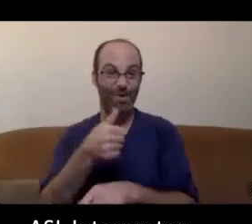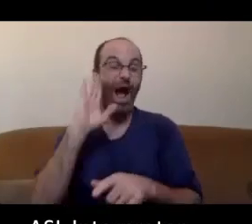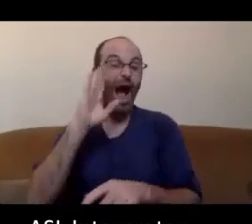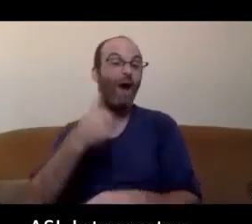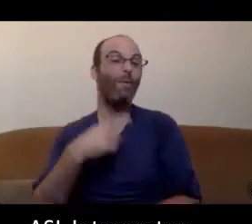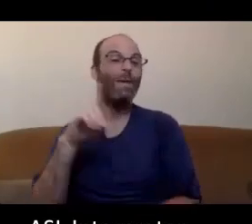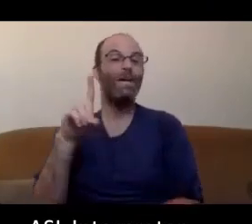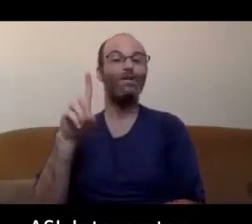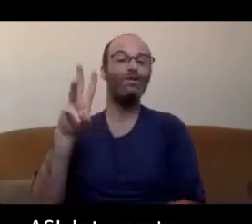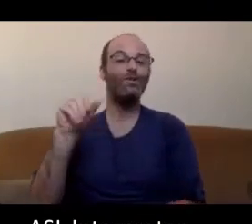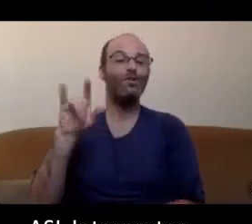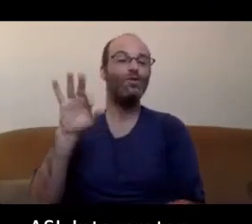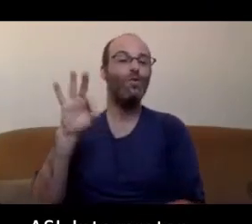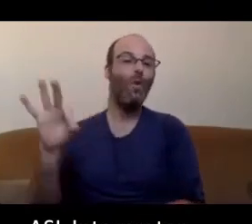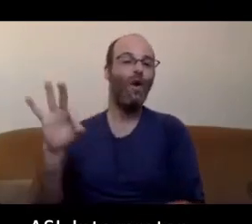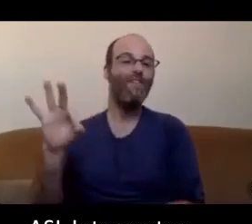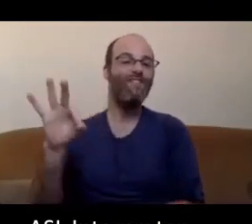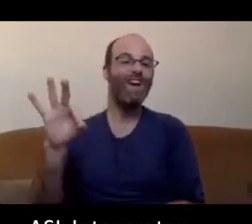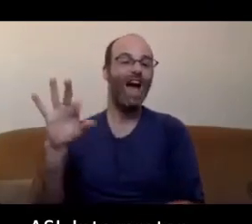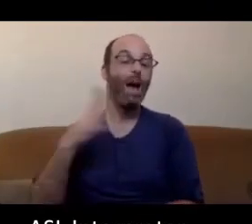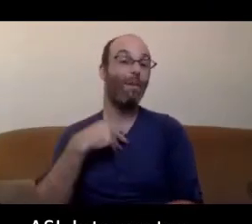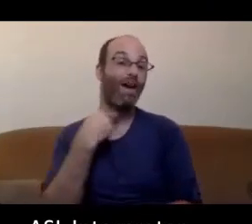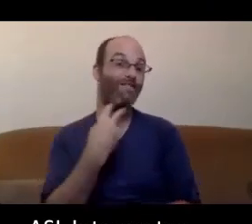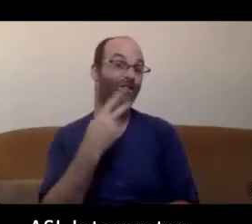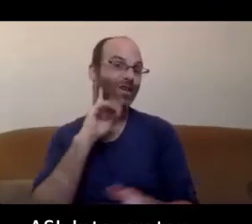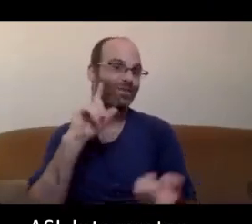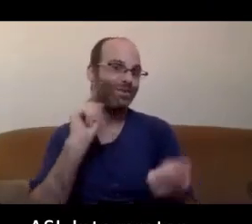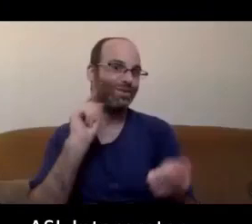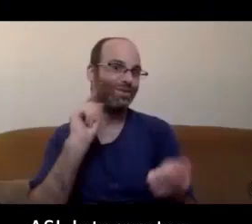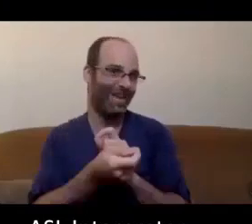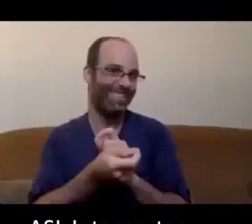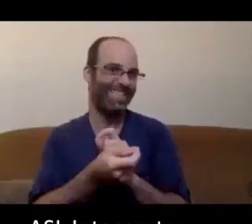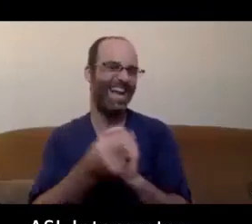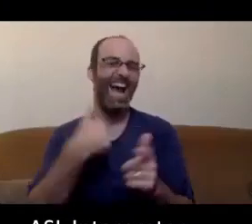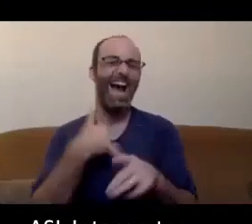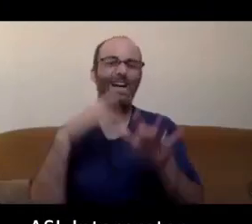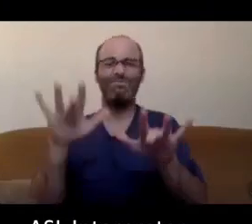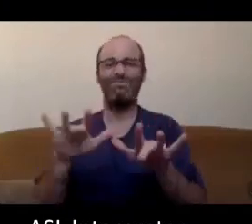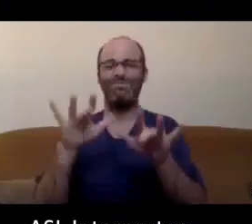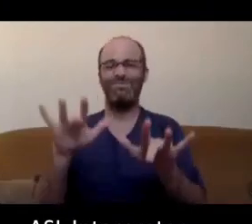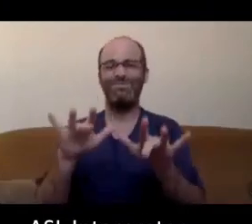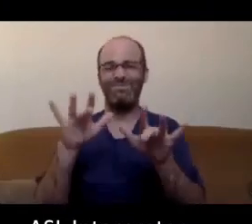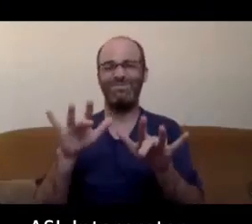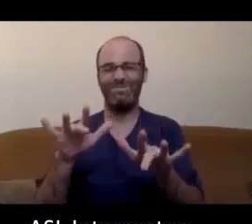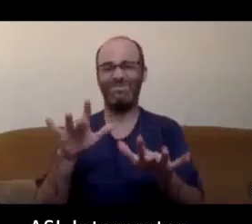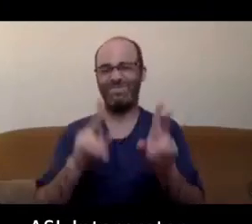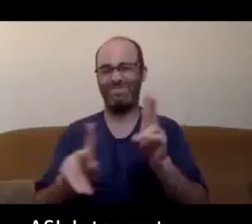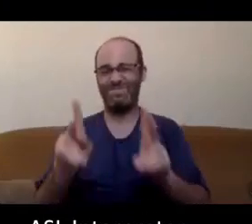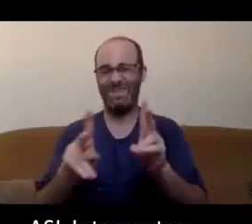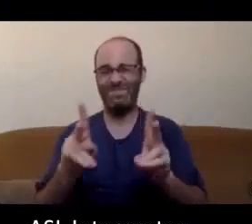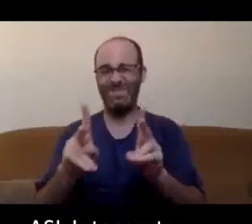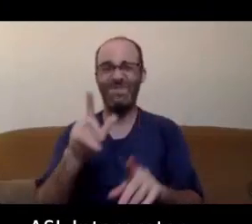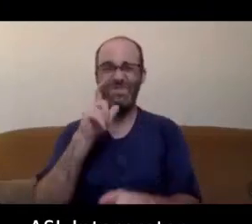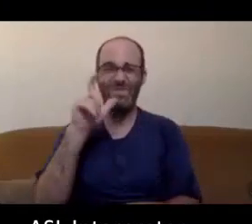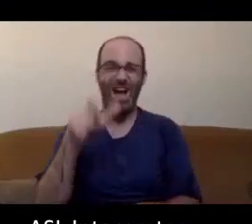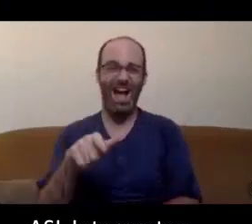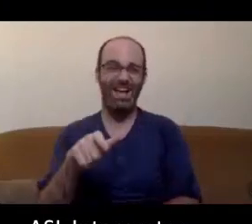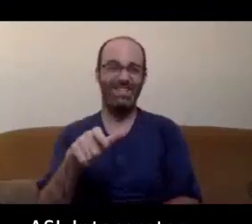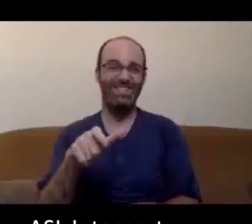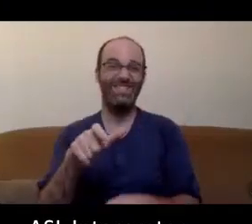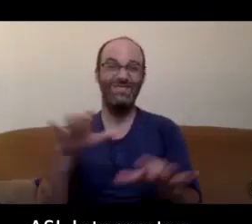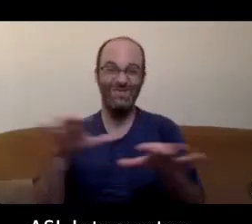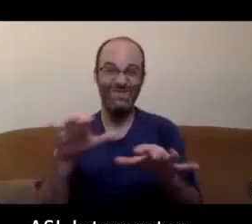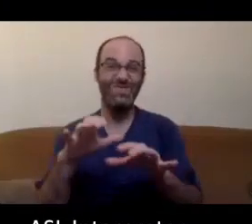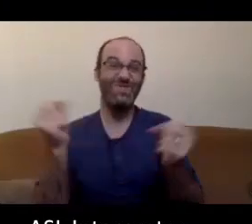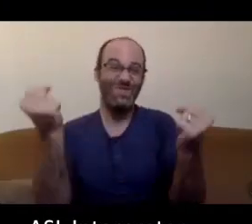voice. That is I already awesome. feel bad for those that have to do the real-time sign language because